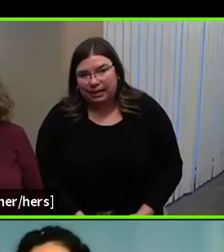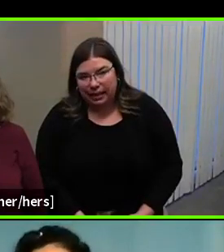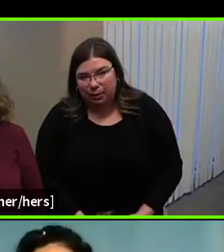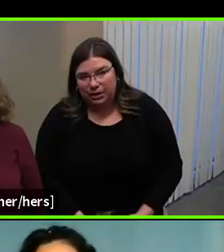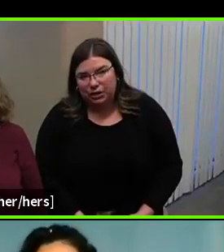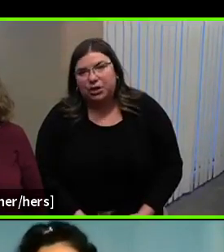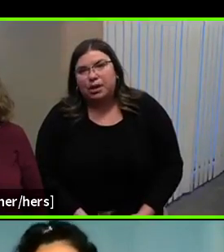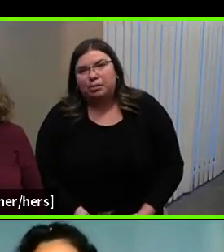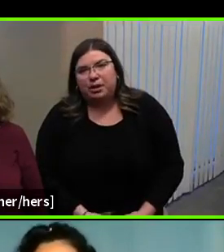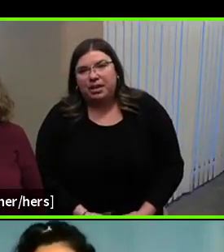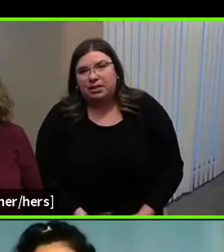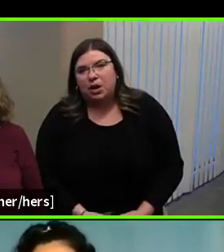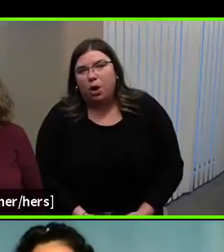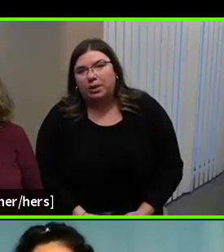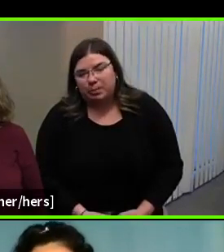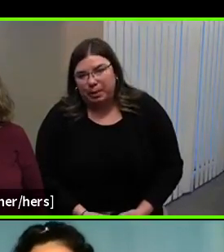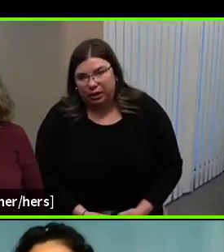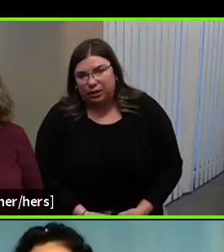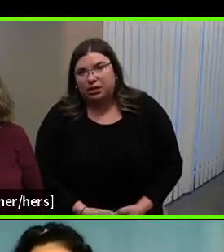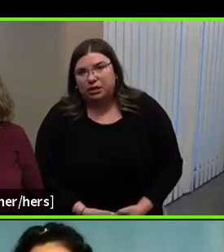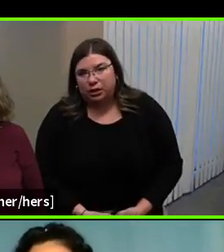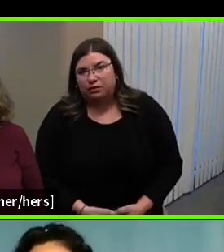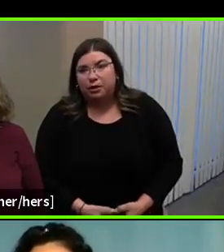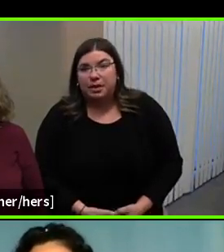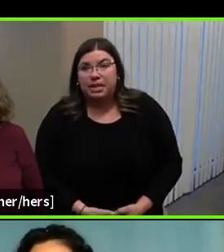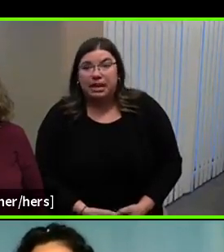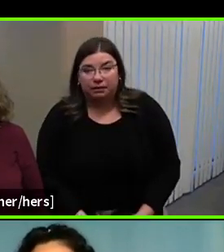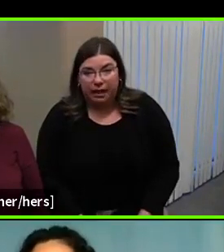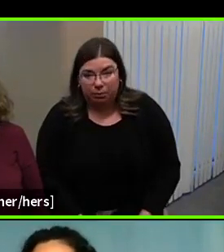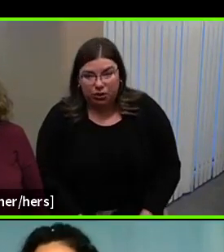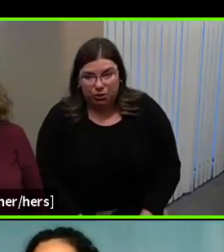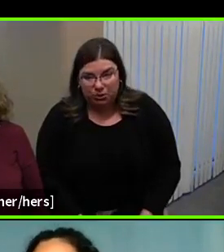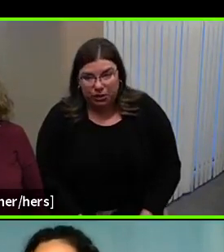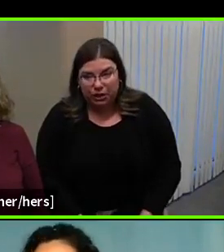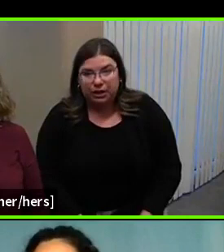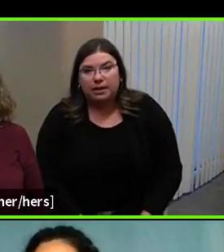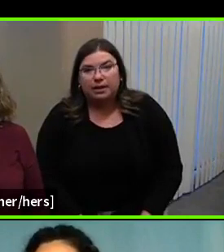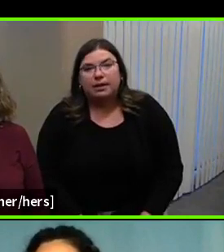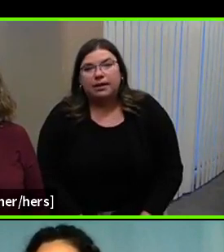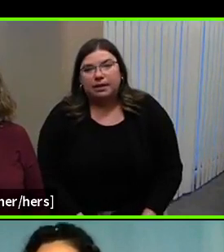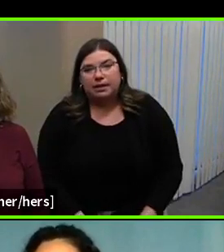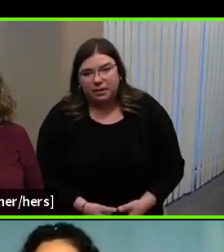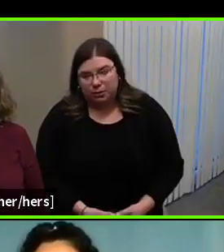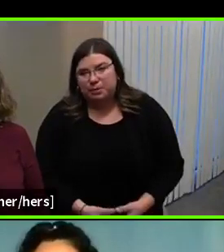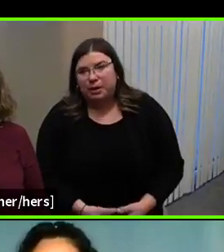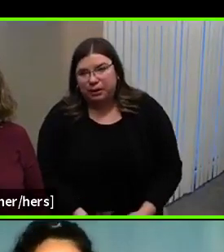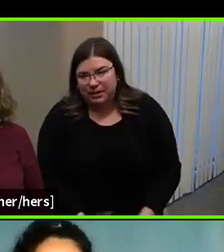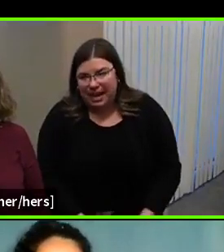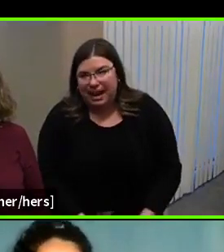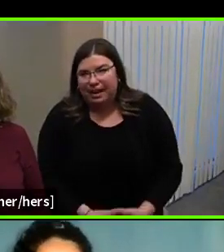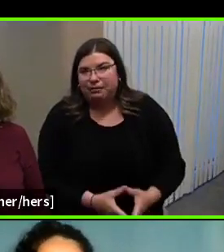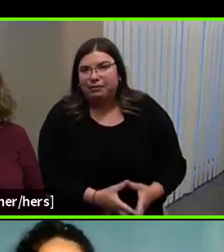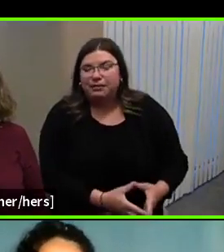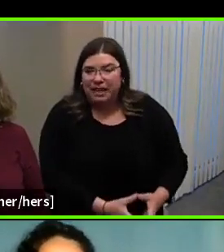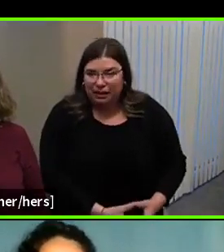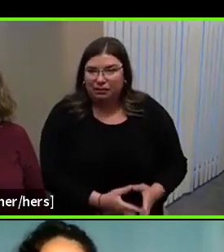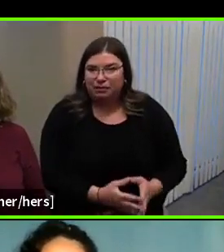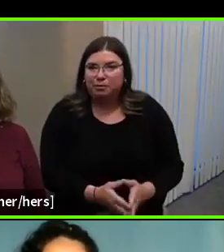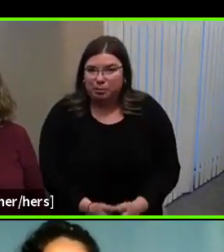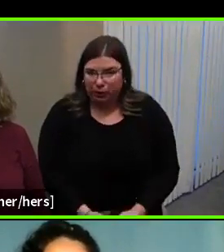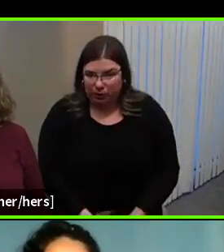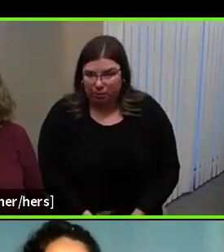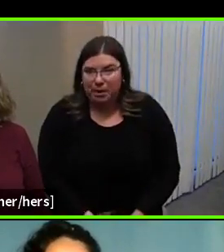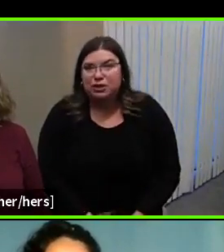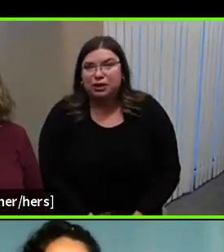as a second language, because it's always better to learn from a native language user. So it's better to have